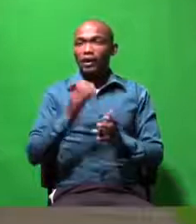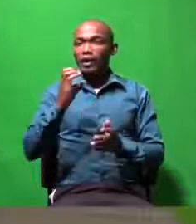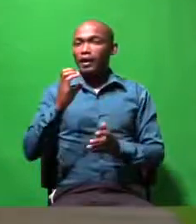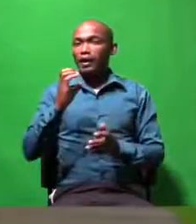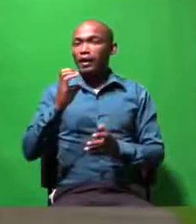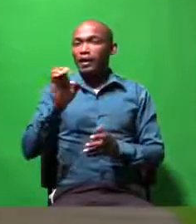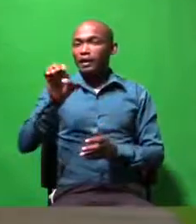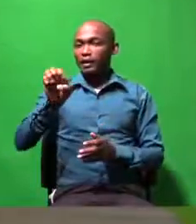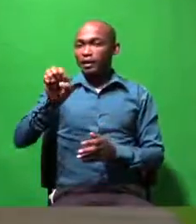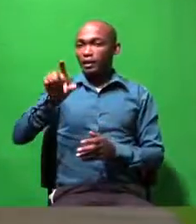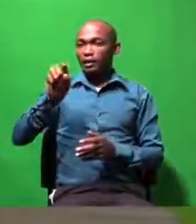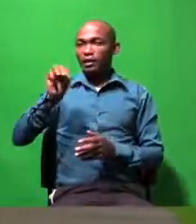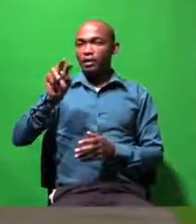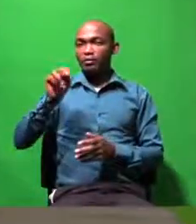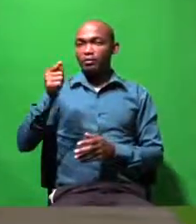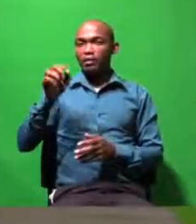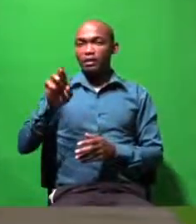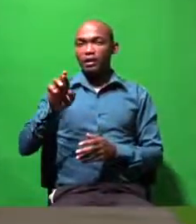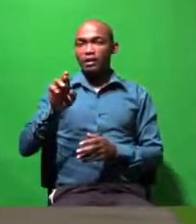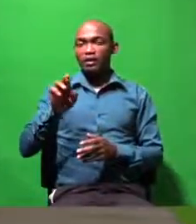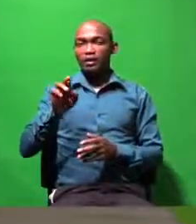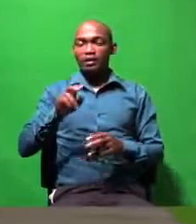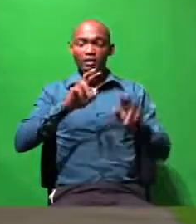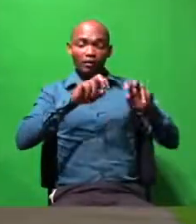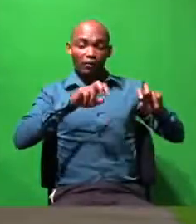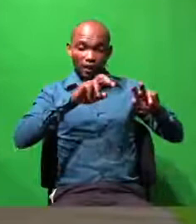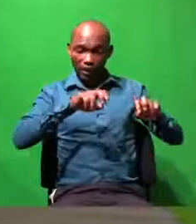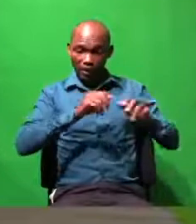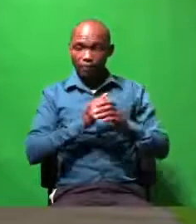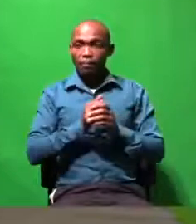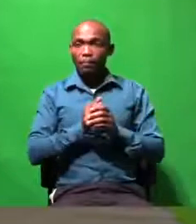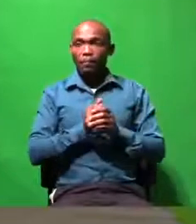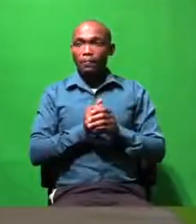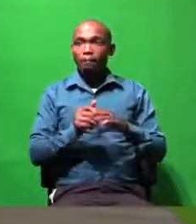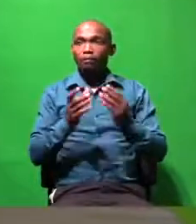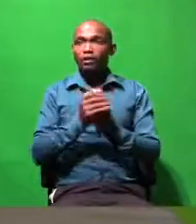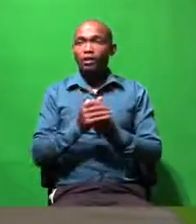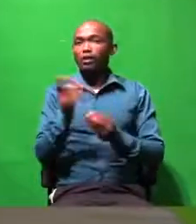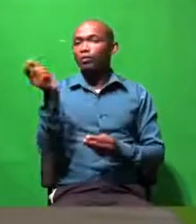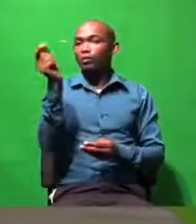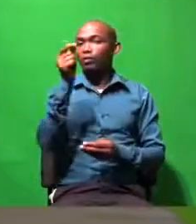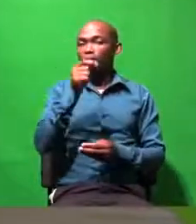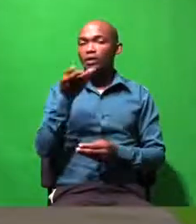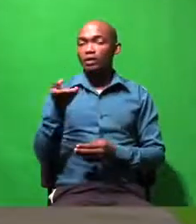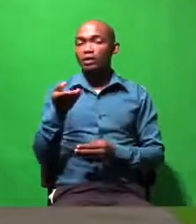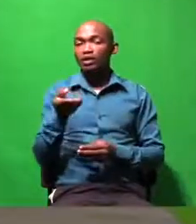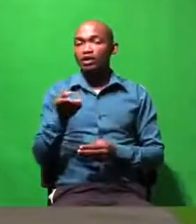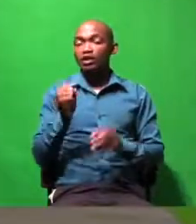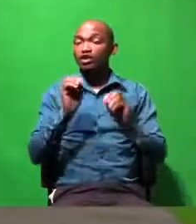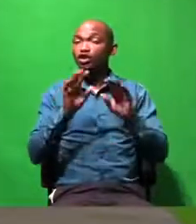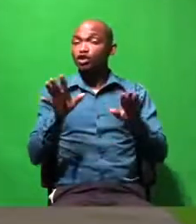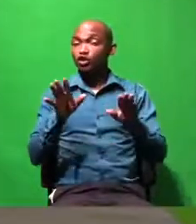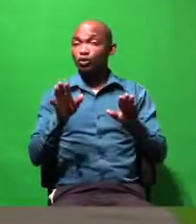from 3 topics. But my student, this is a new topic in